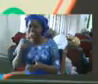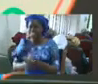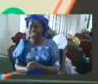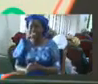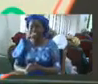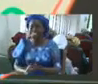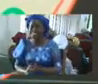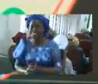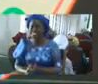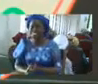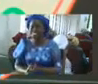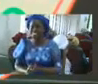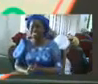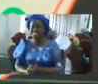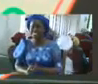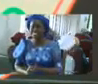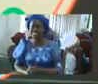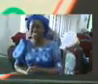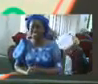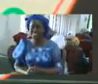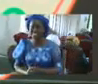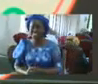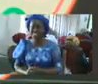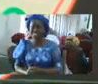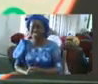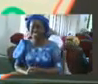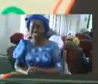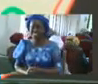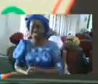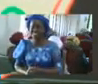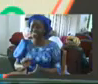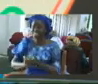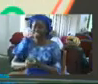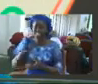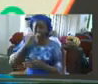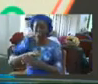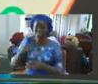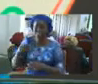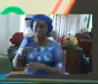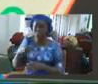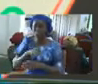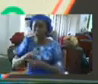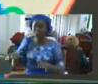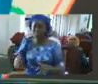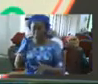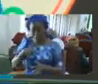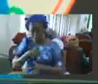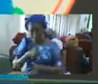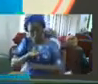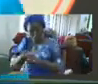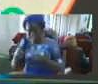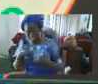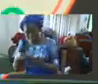I said, I will tell him. We have no money, we have no resources, but we have